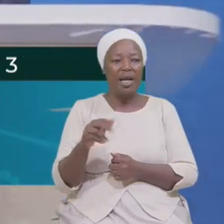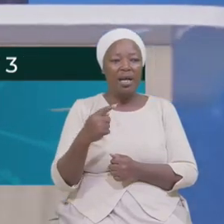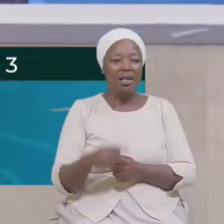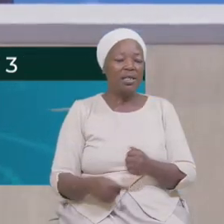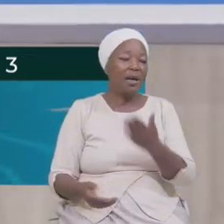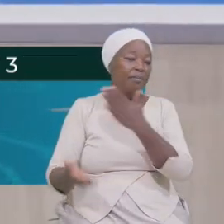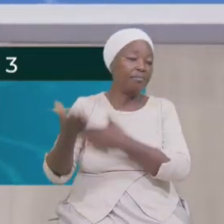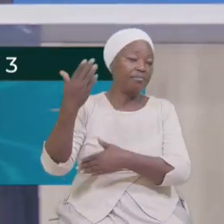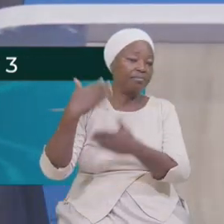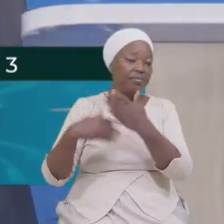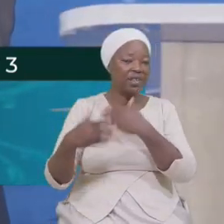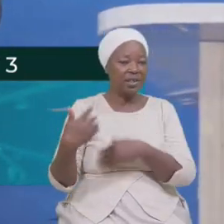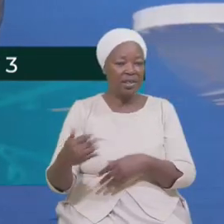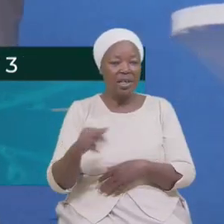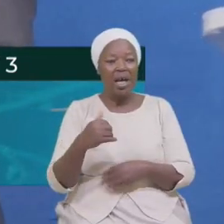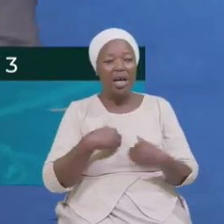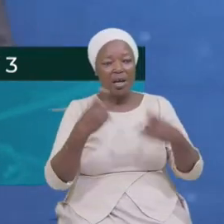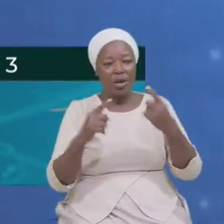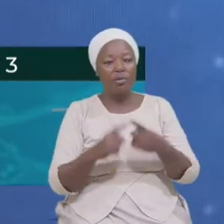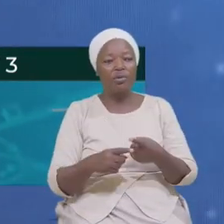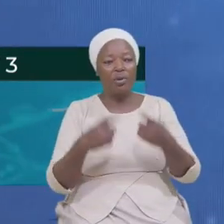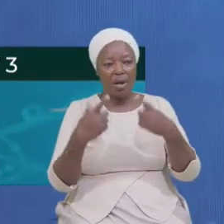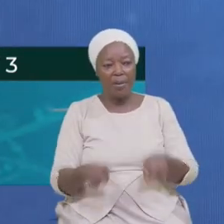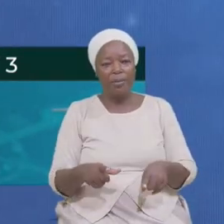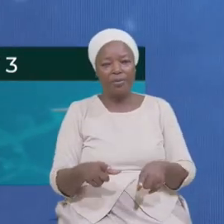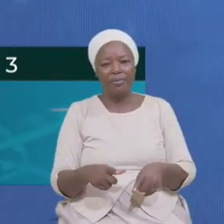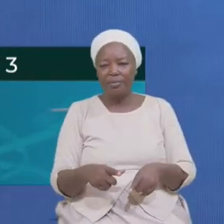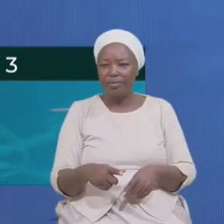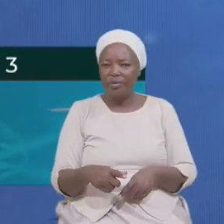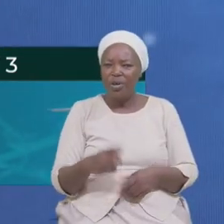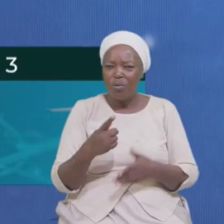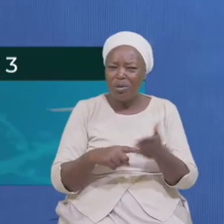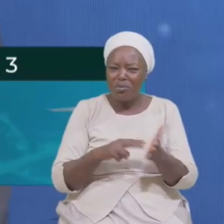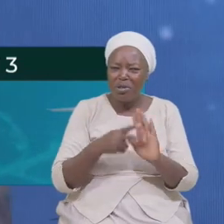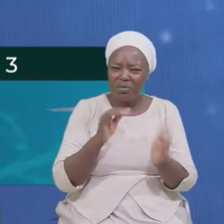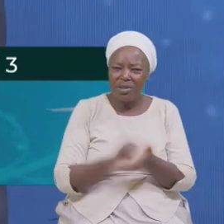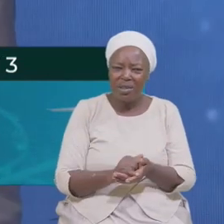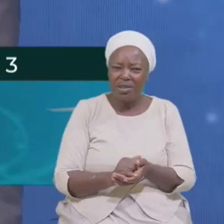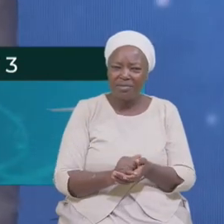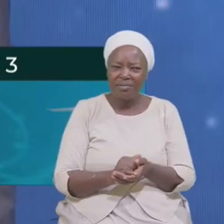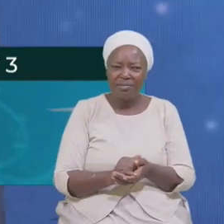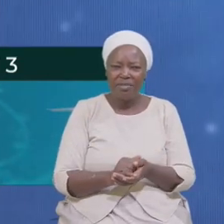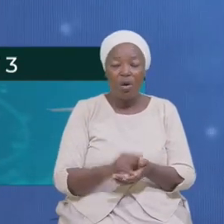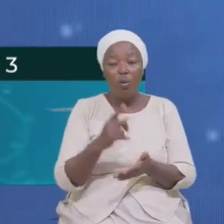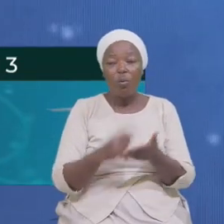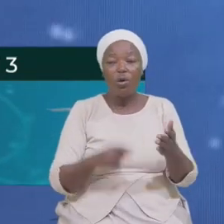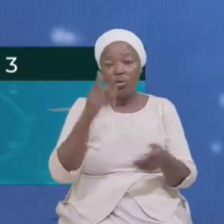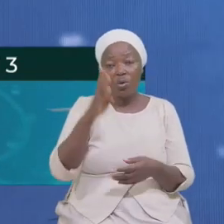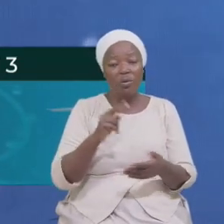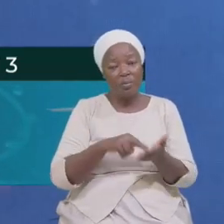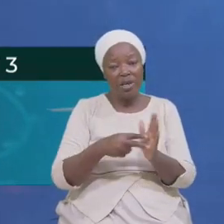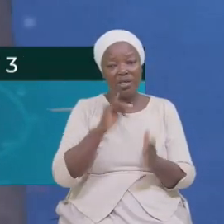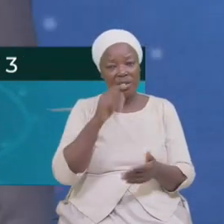things are come to pass. What does God mean by that? What God meant is this: He